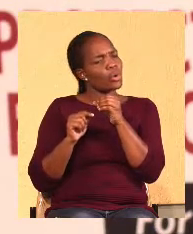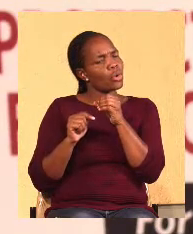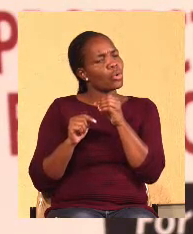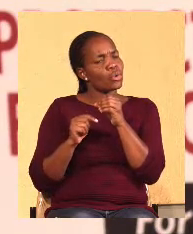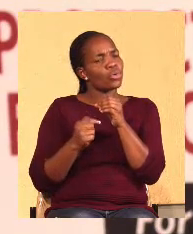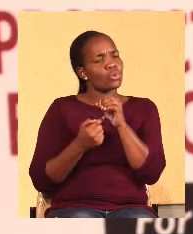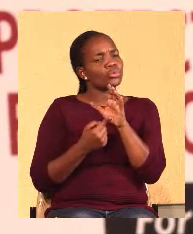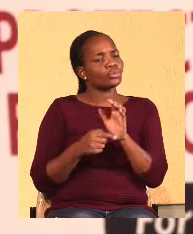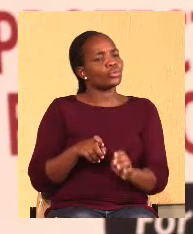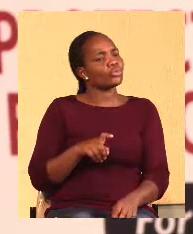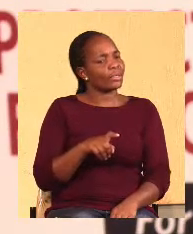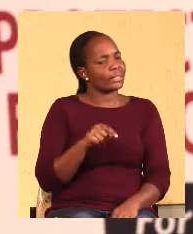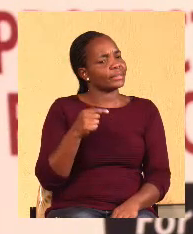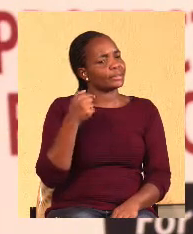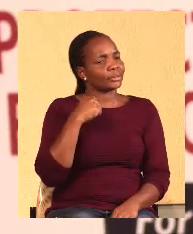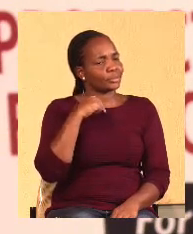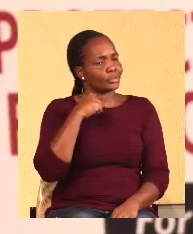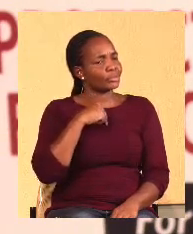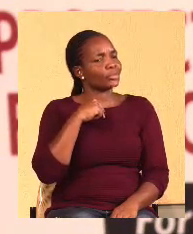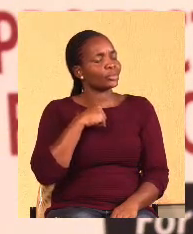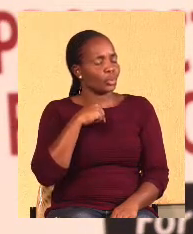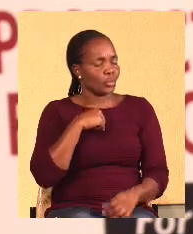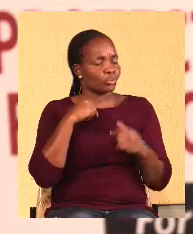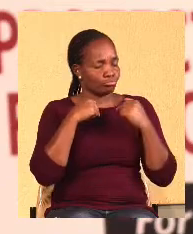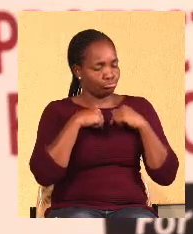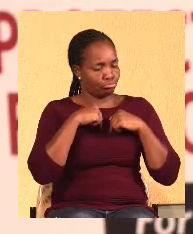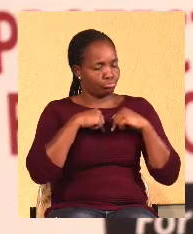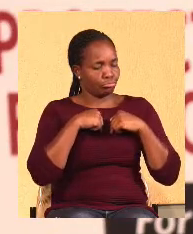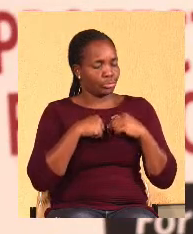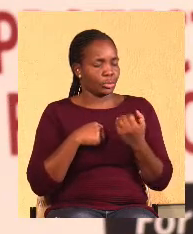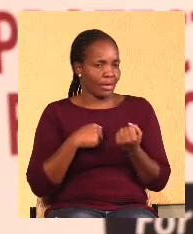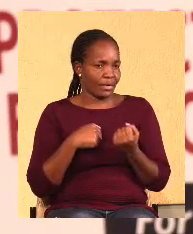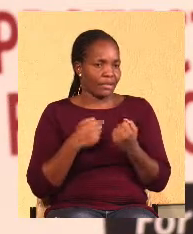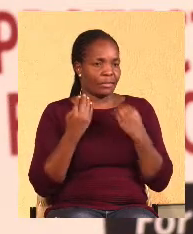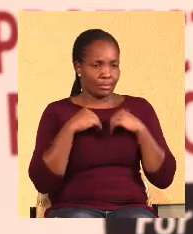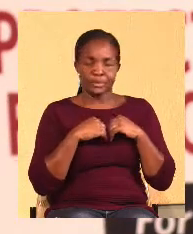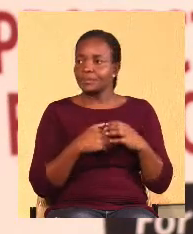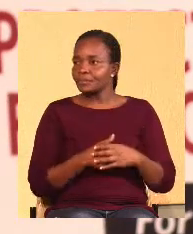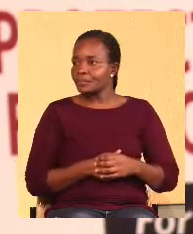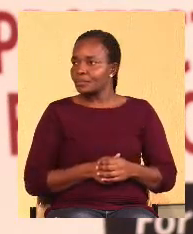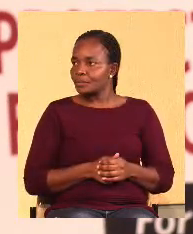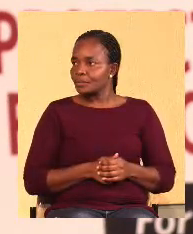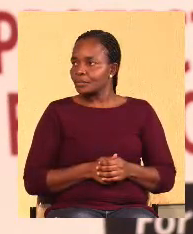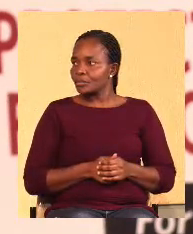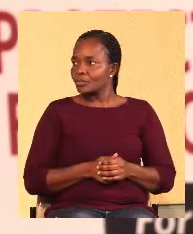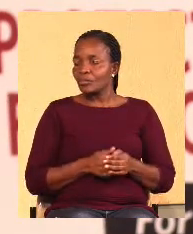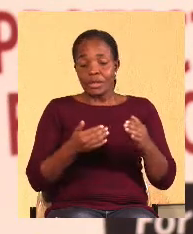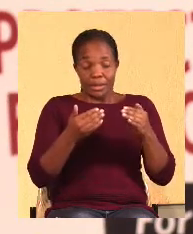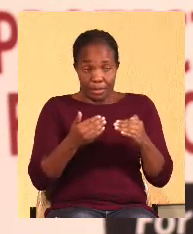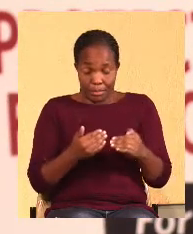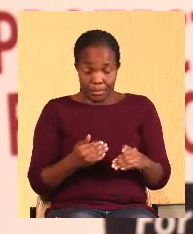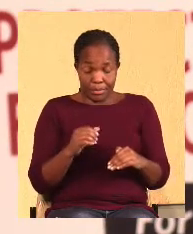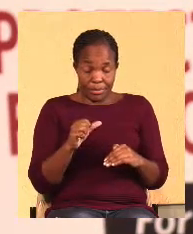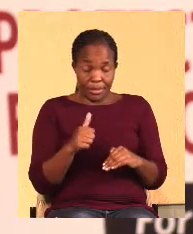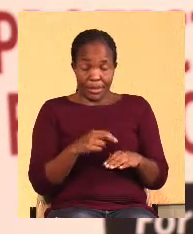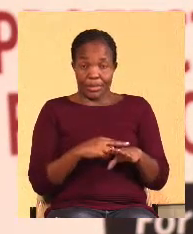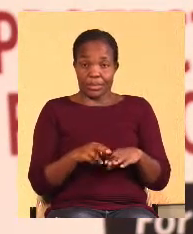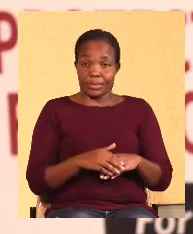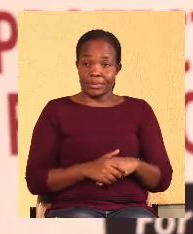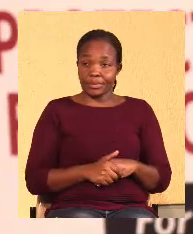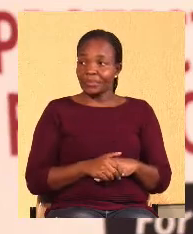become a confirmed case, though he might not have presented symptoms. While a probable case,